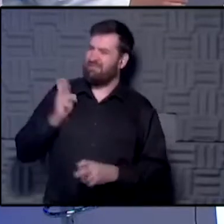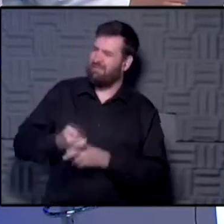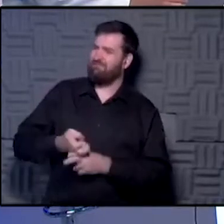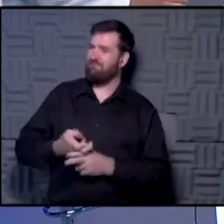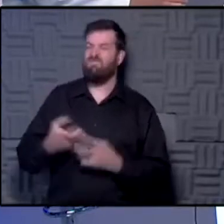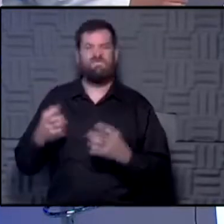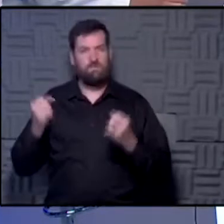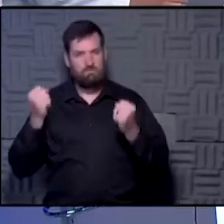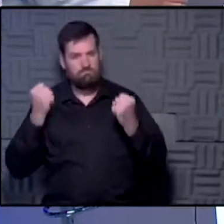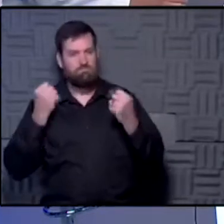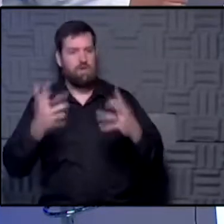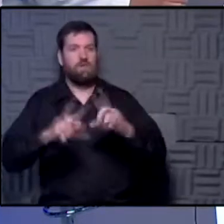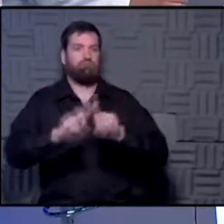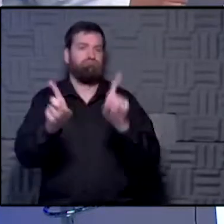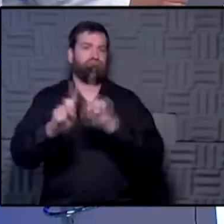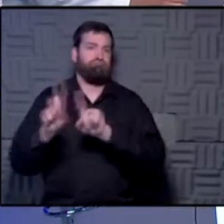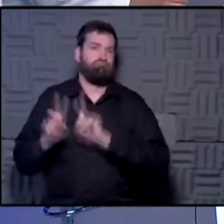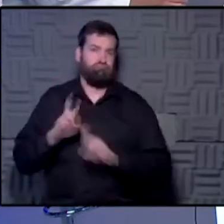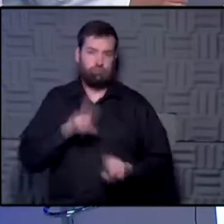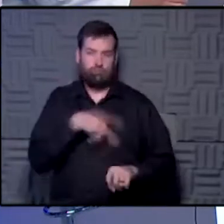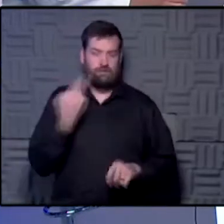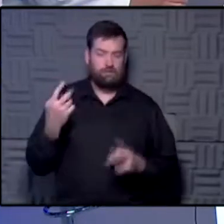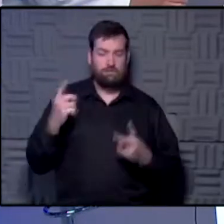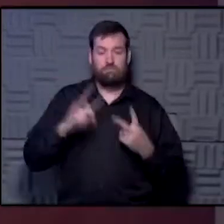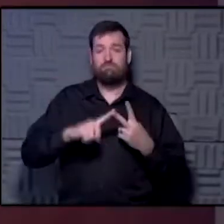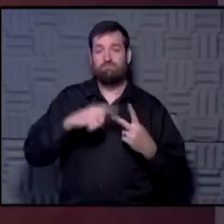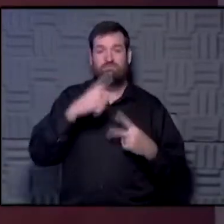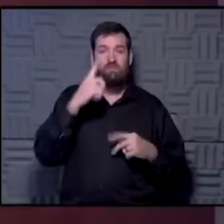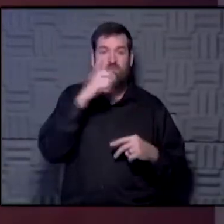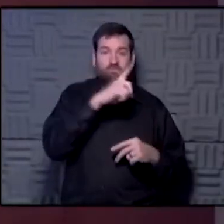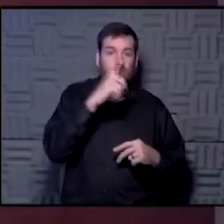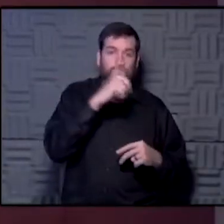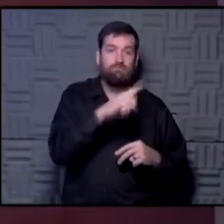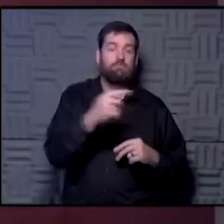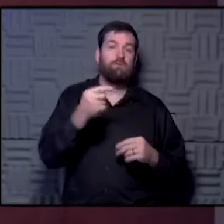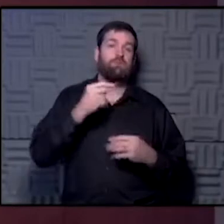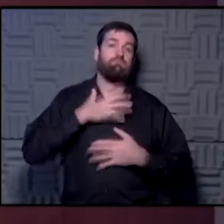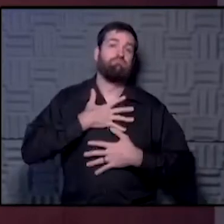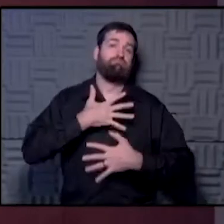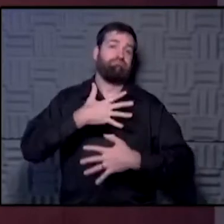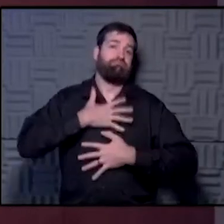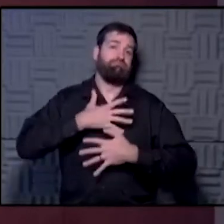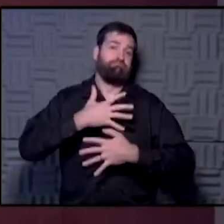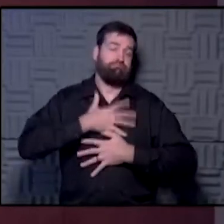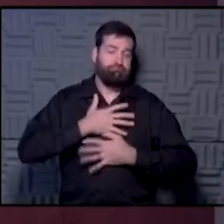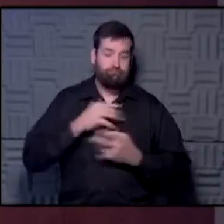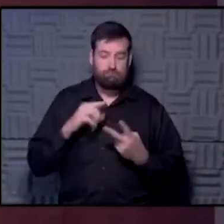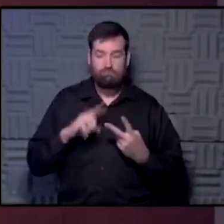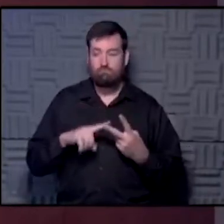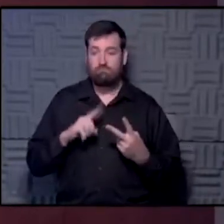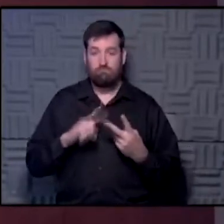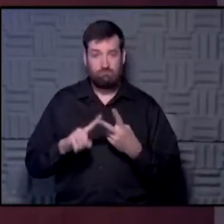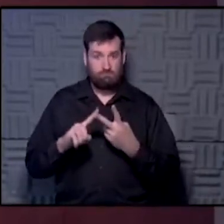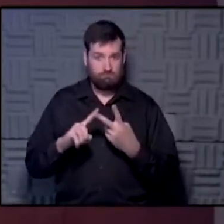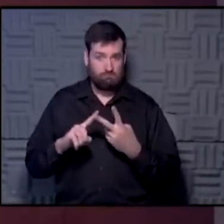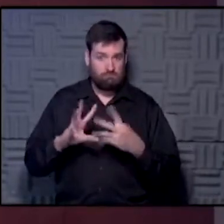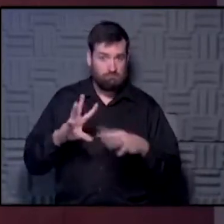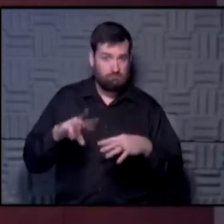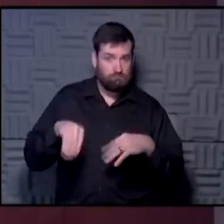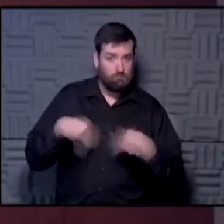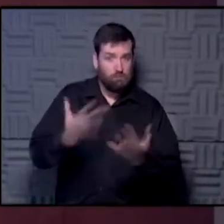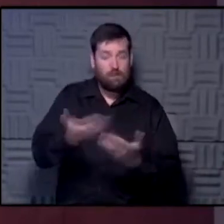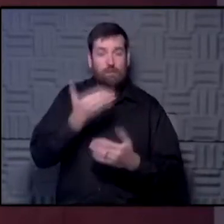introduces a bunch of different risks. You put an artificial airway in, and now you have to ensure that we are providing